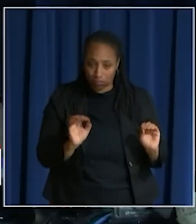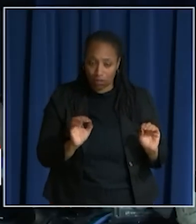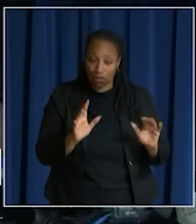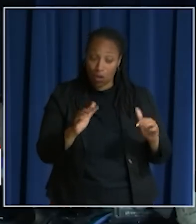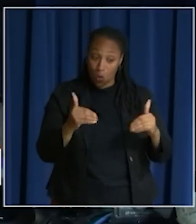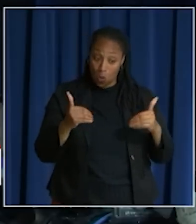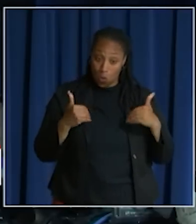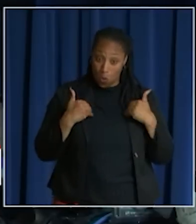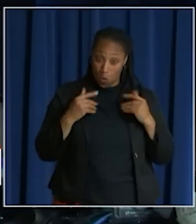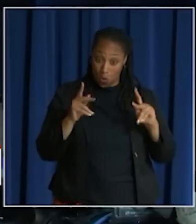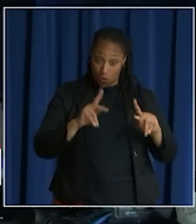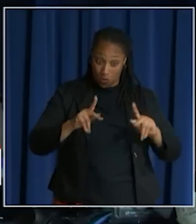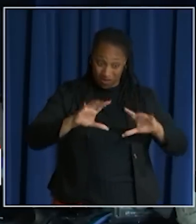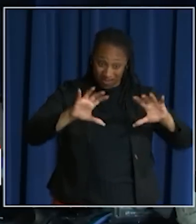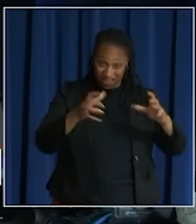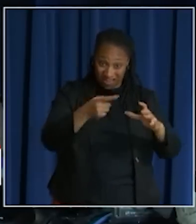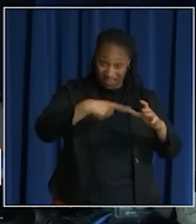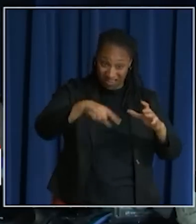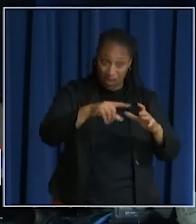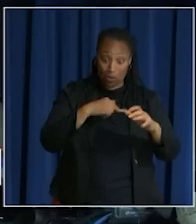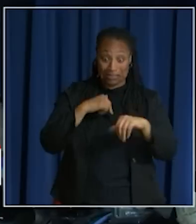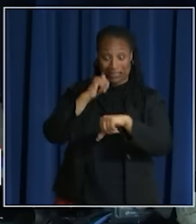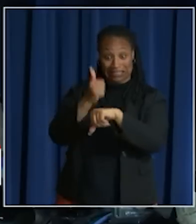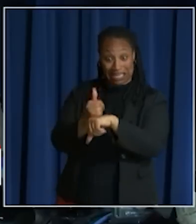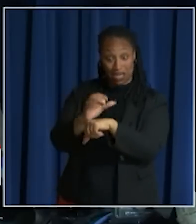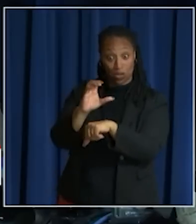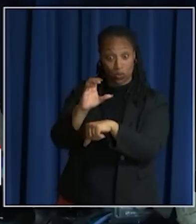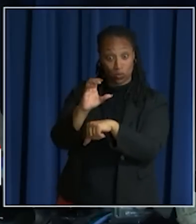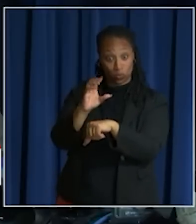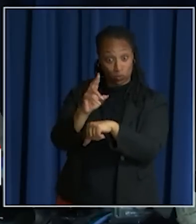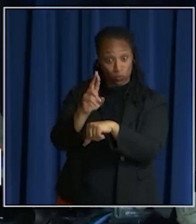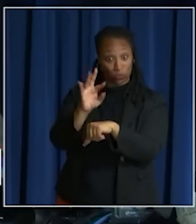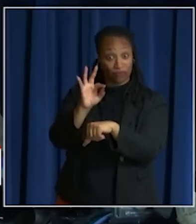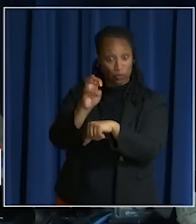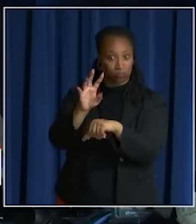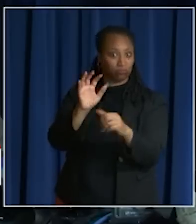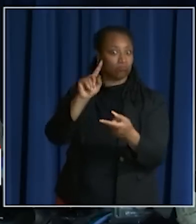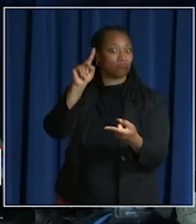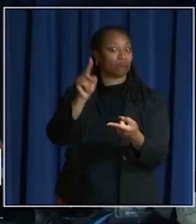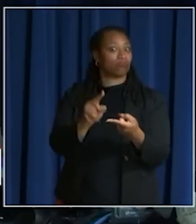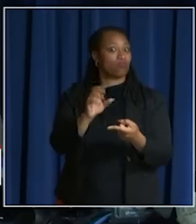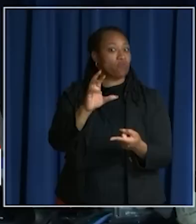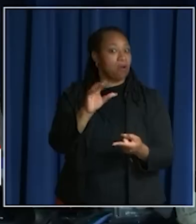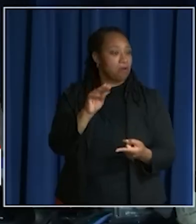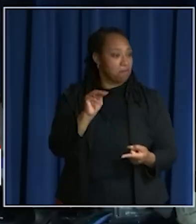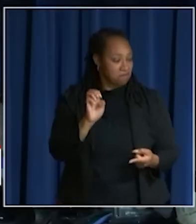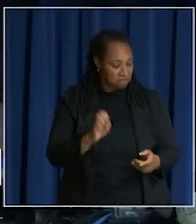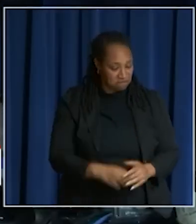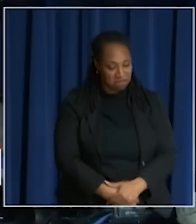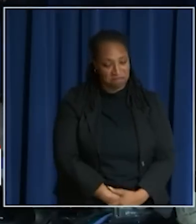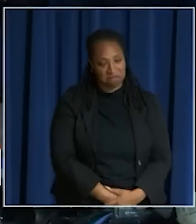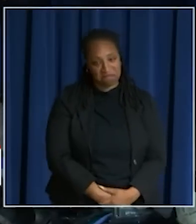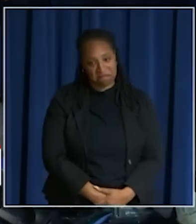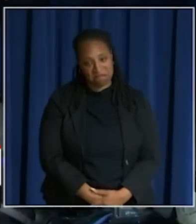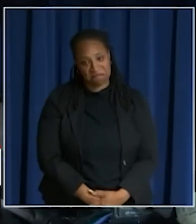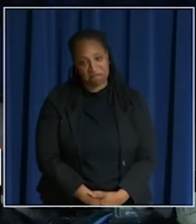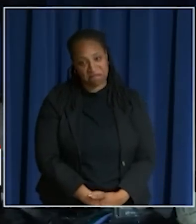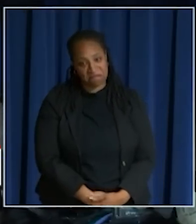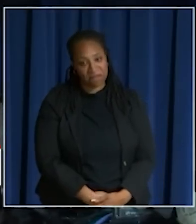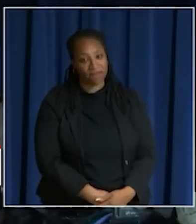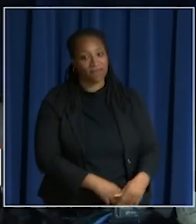those locations. No doubt. And Madam Mayor, Yes. if I may, how effective would it be to